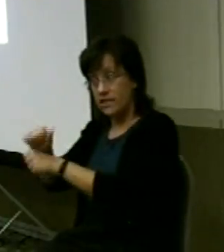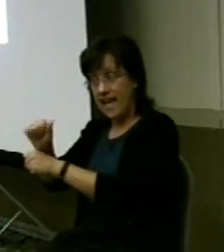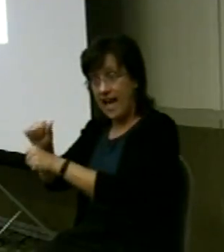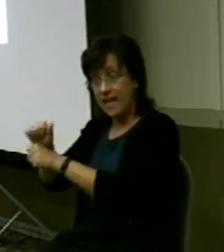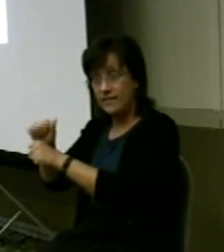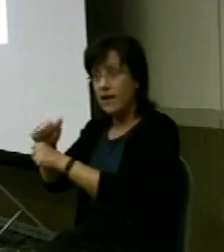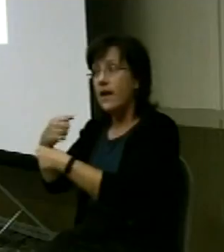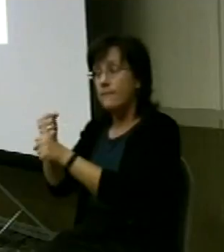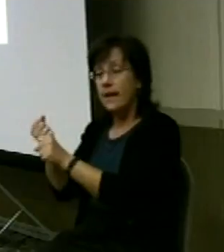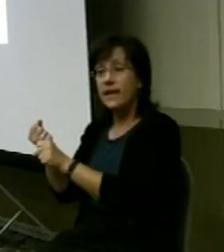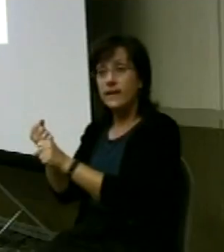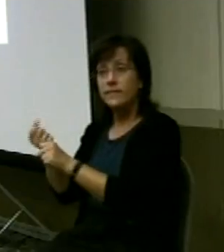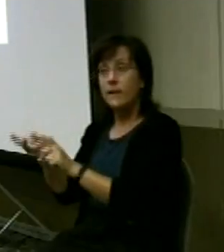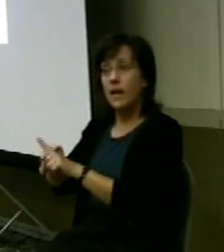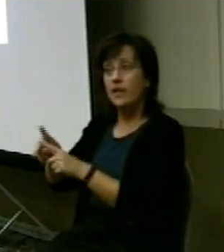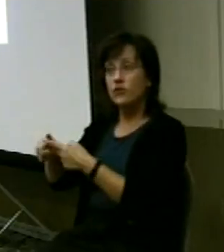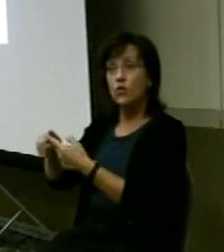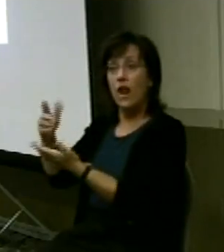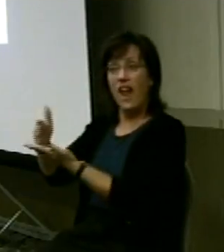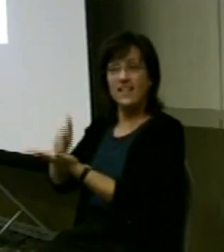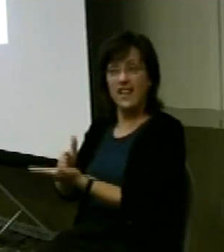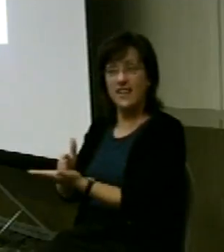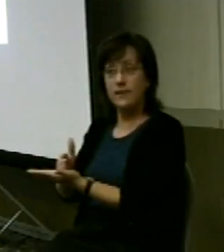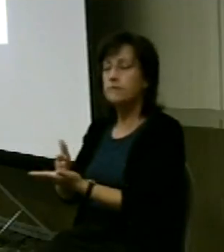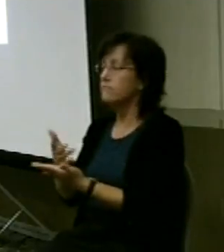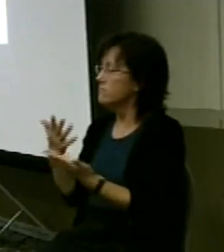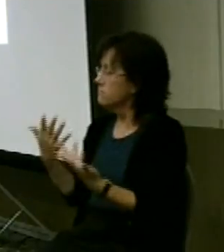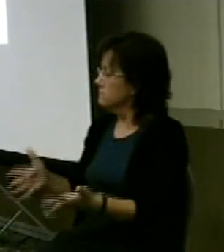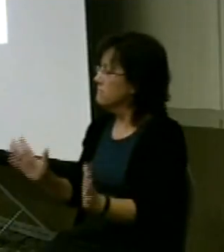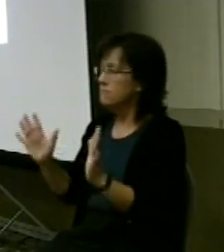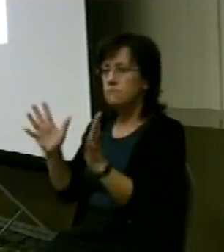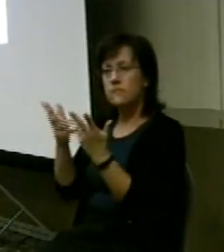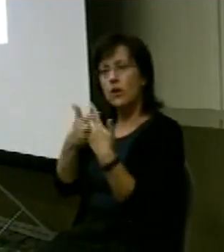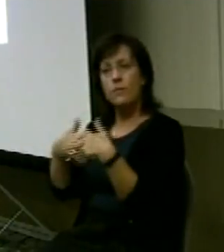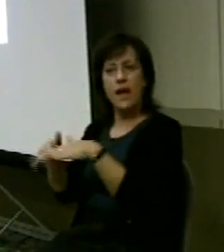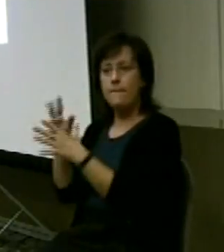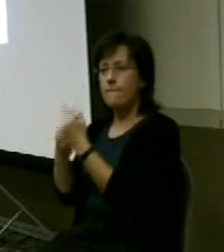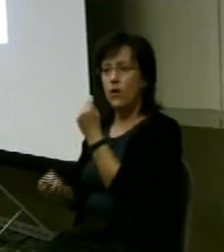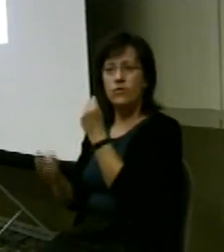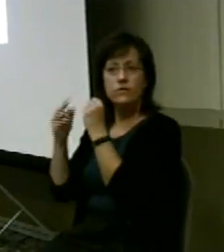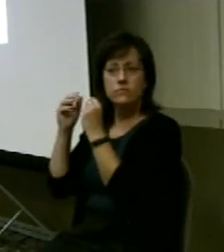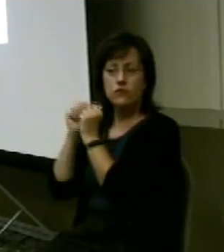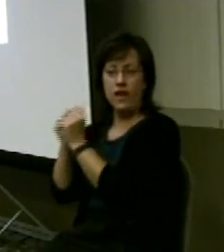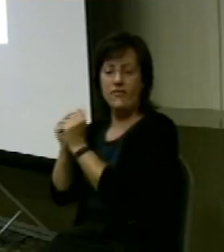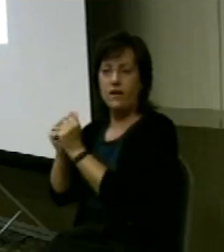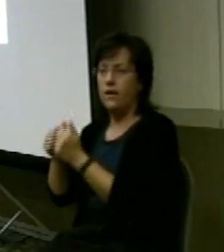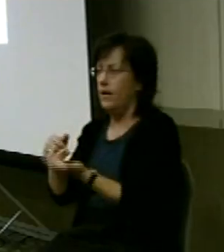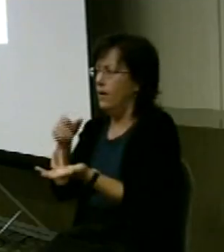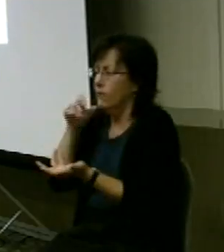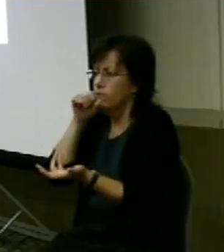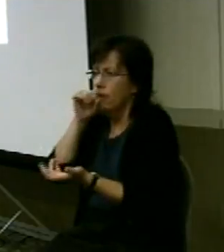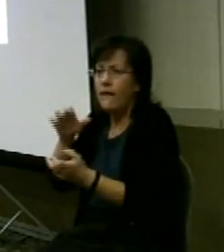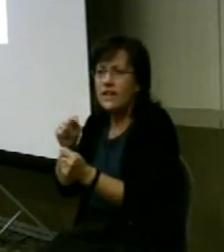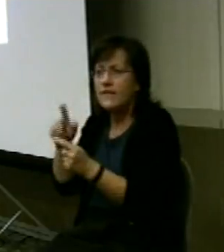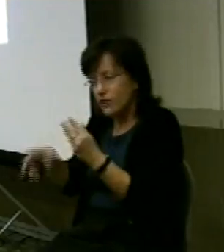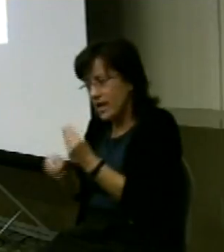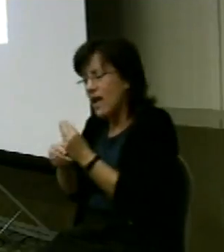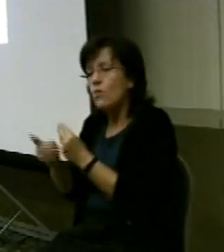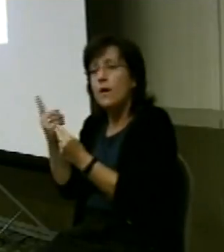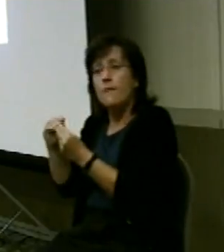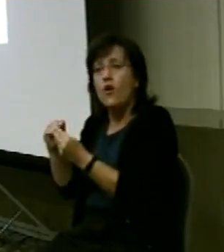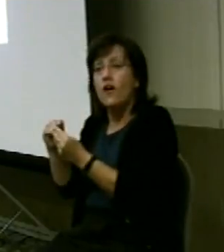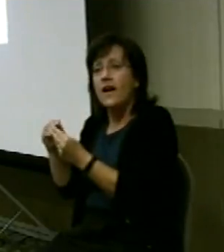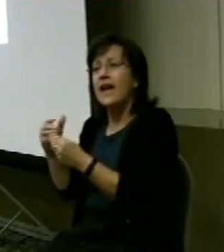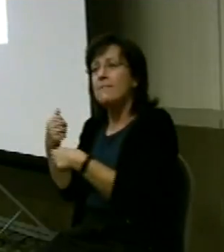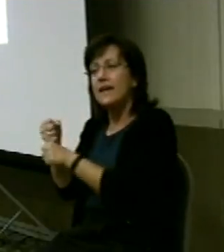then you're kind of killing 2 birds with 1 stone, and you're blending the 2 together. You know, I would love it if you could even take it a step further, make it a language